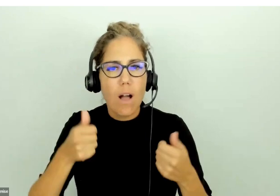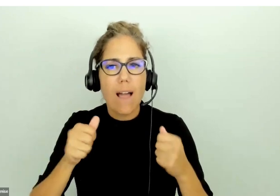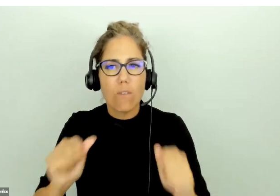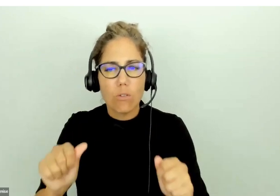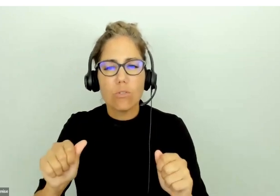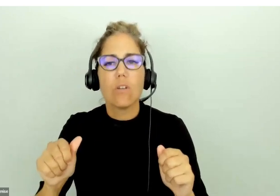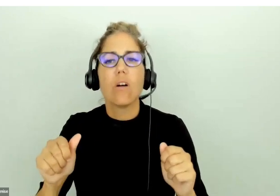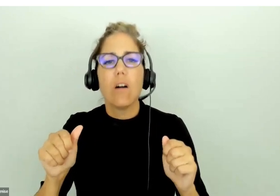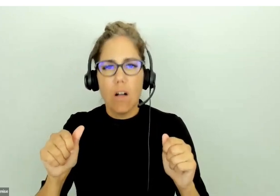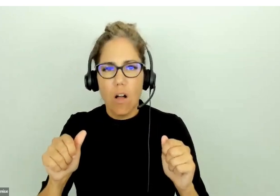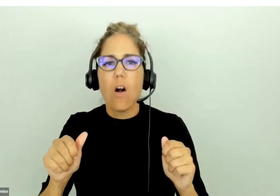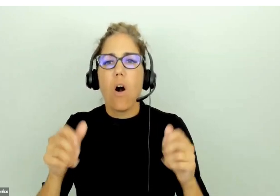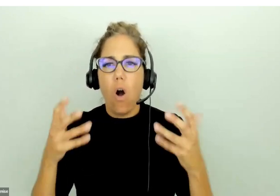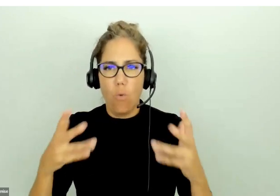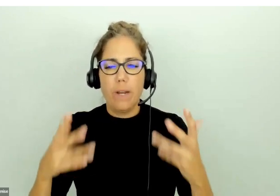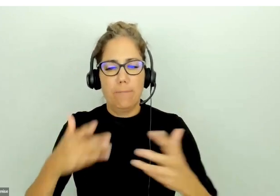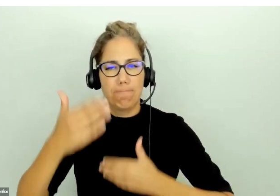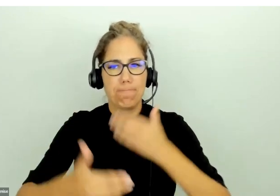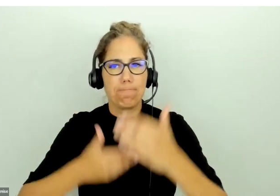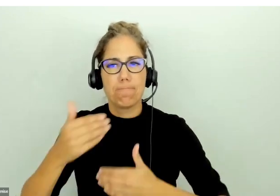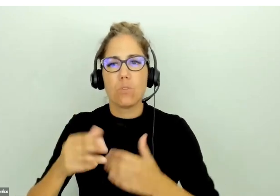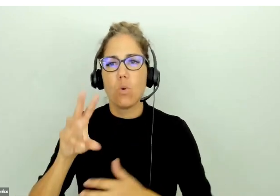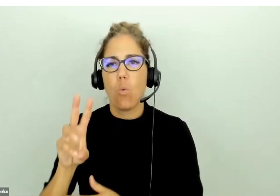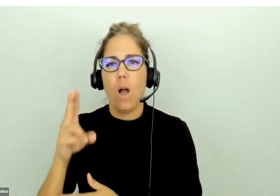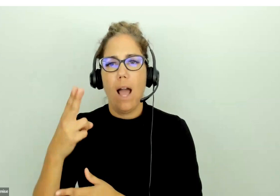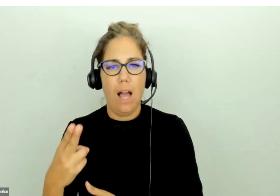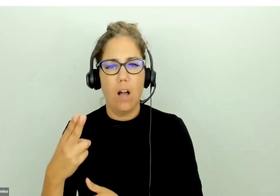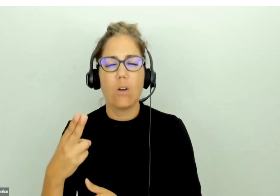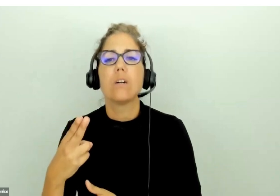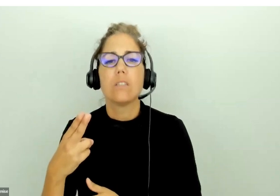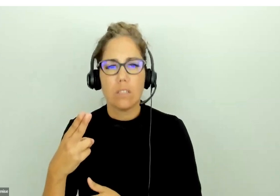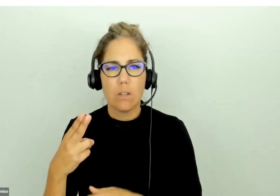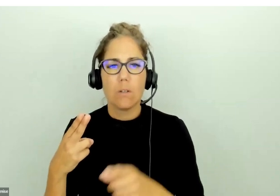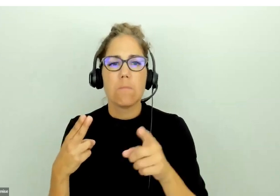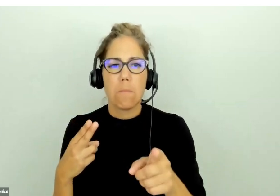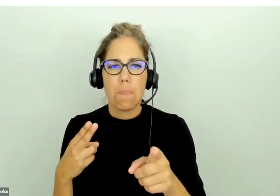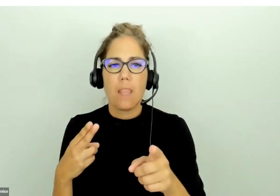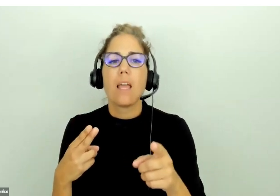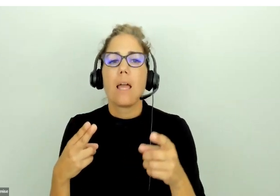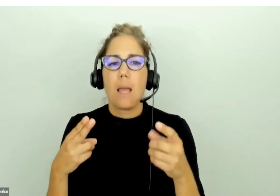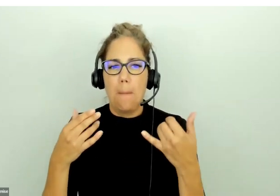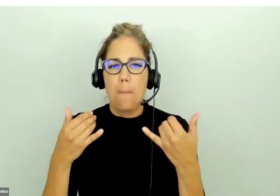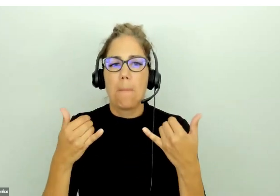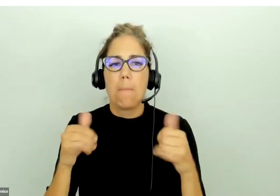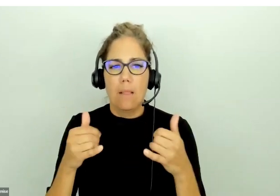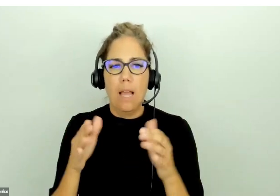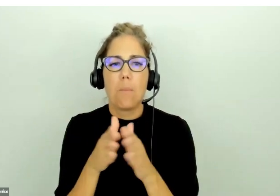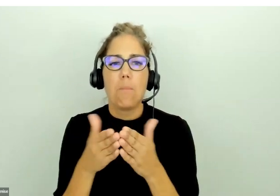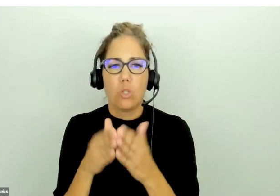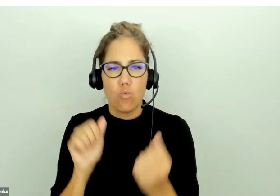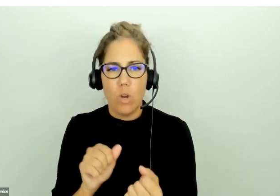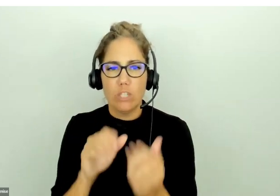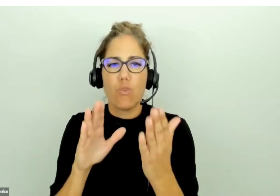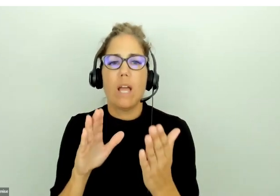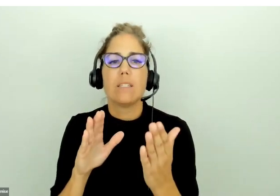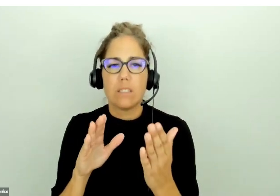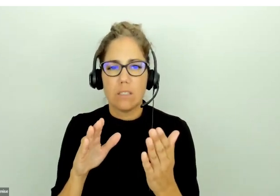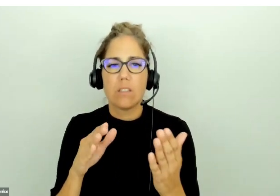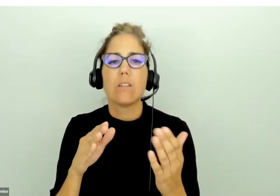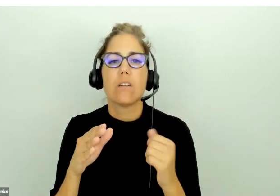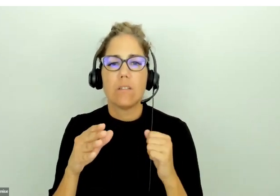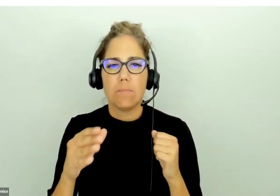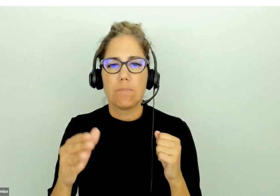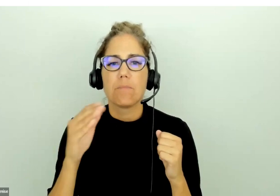to do just that. The White House's U.S. Playbook to address social determinants of health and the HHS Call